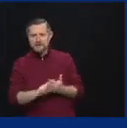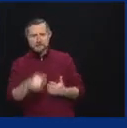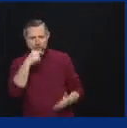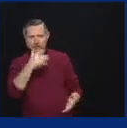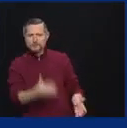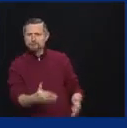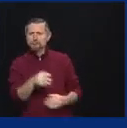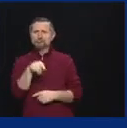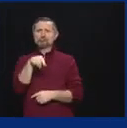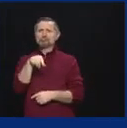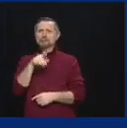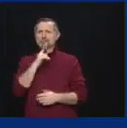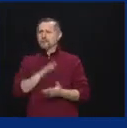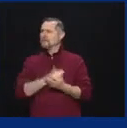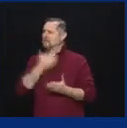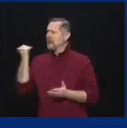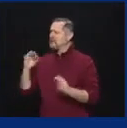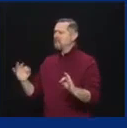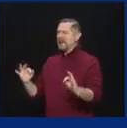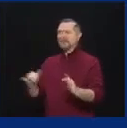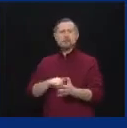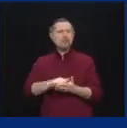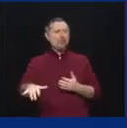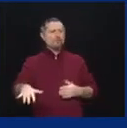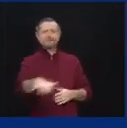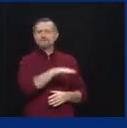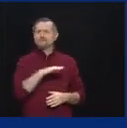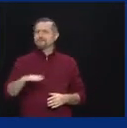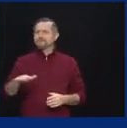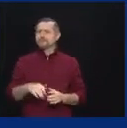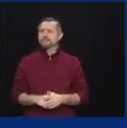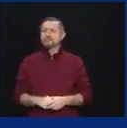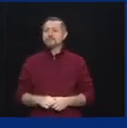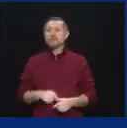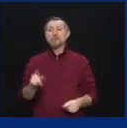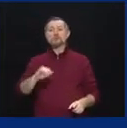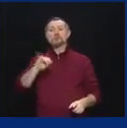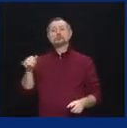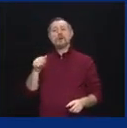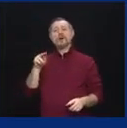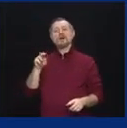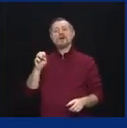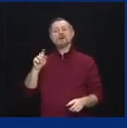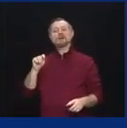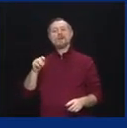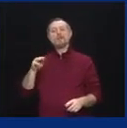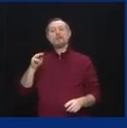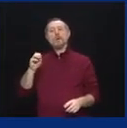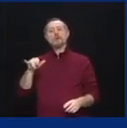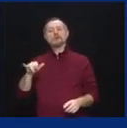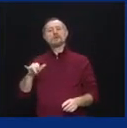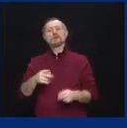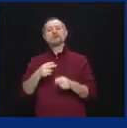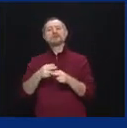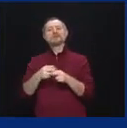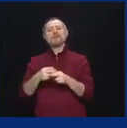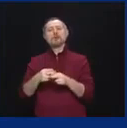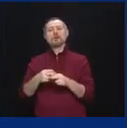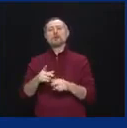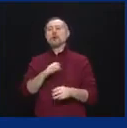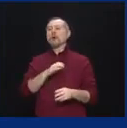turkey in New York. So I'm very excited about this turkey. Jeanette Moy is our acting commissioner of general services. Let's give her a round of applause. Thank